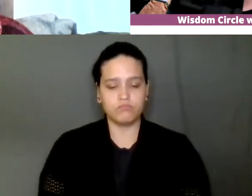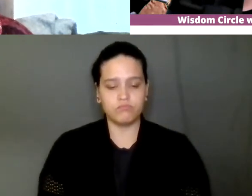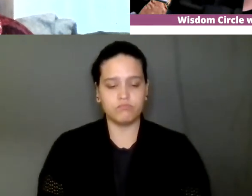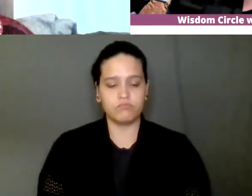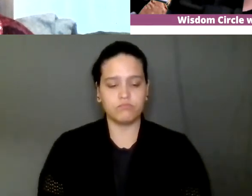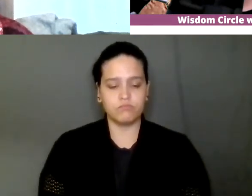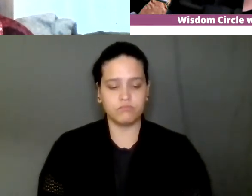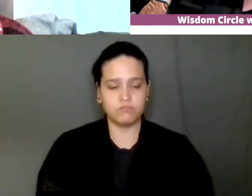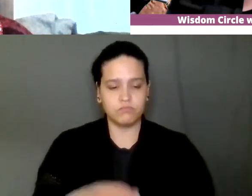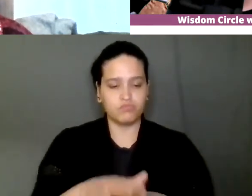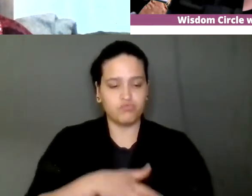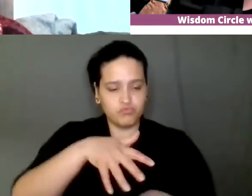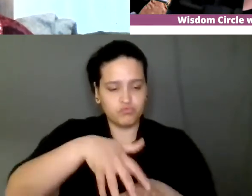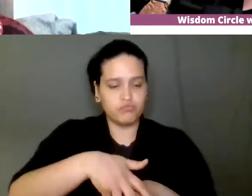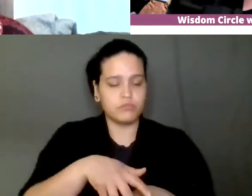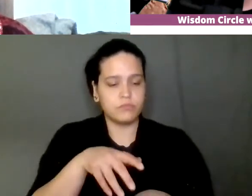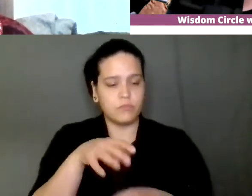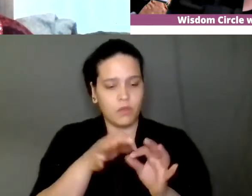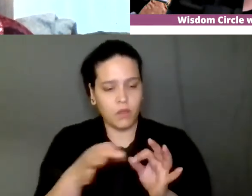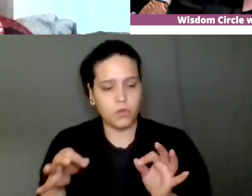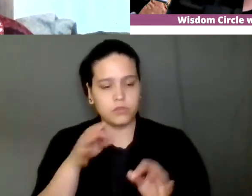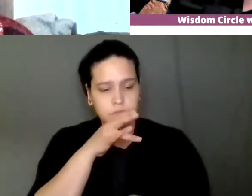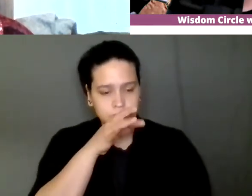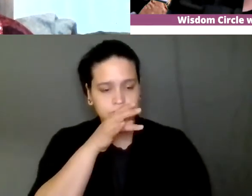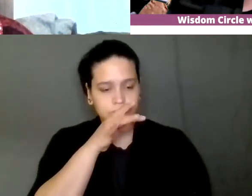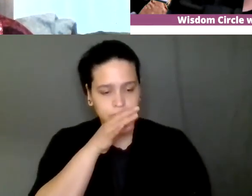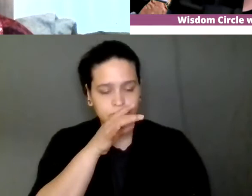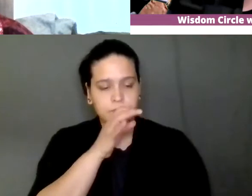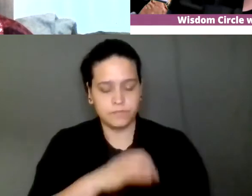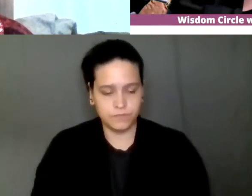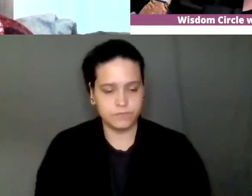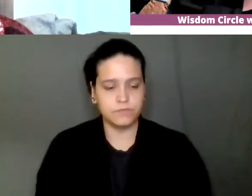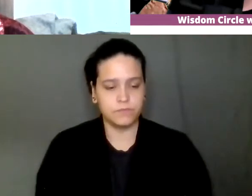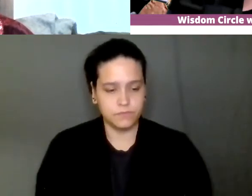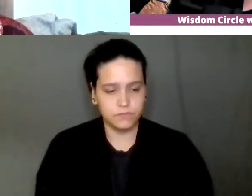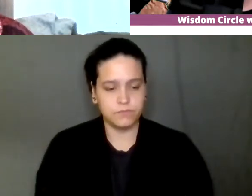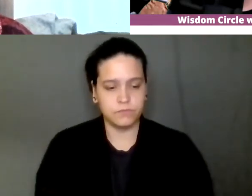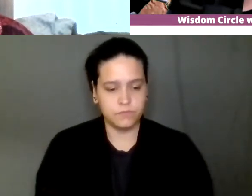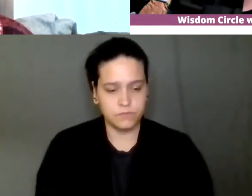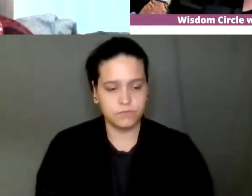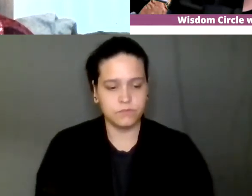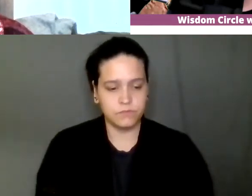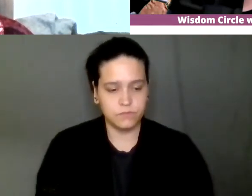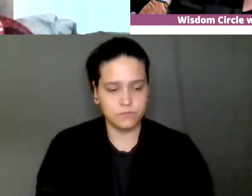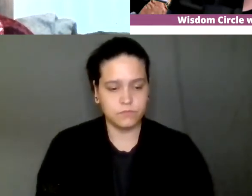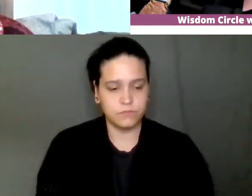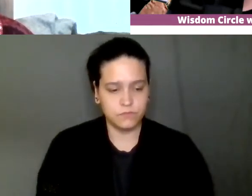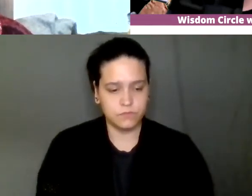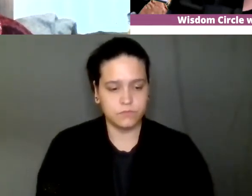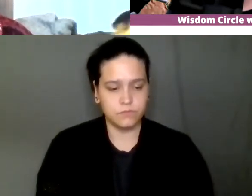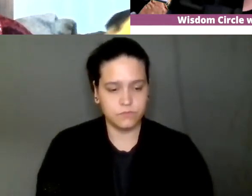a dashe tapaha a dashenale sitna jinny